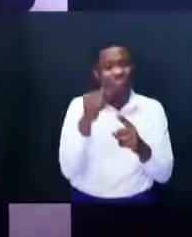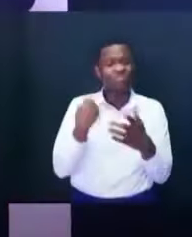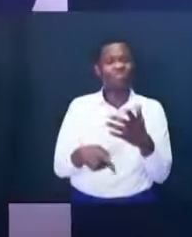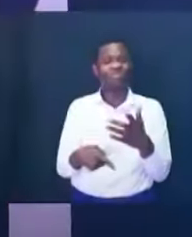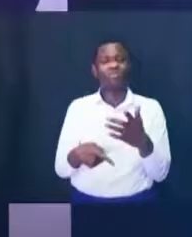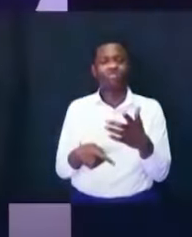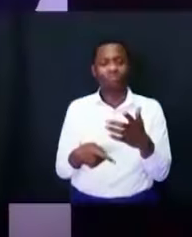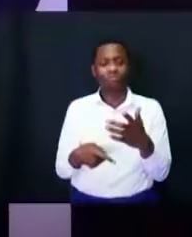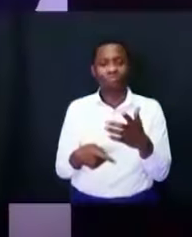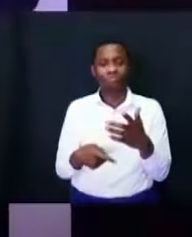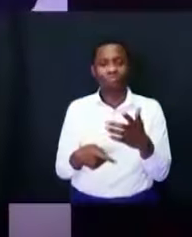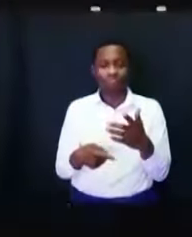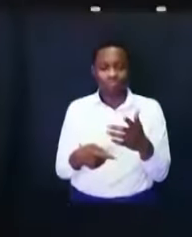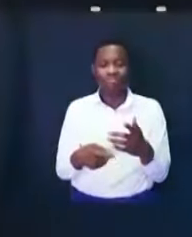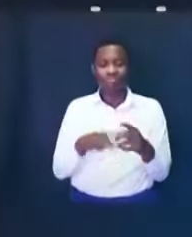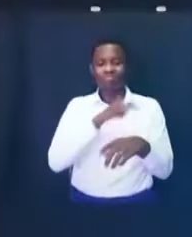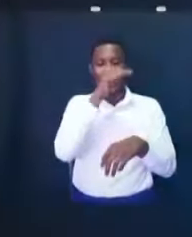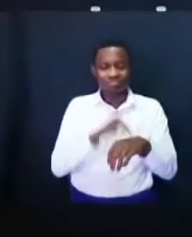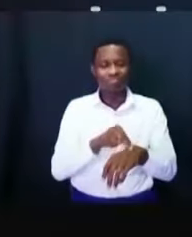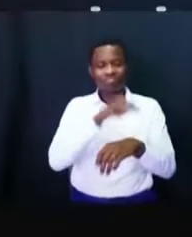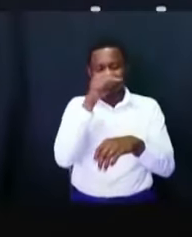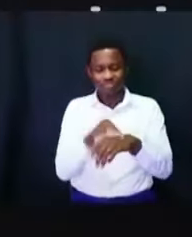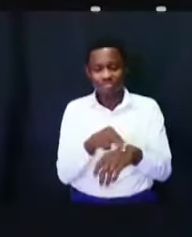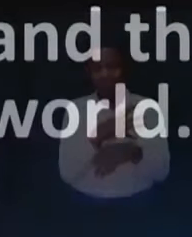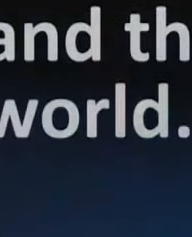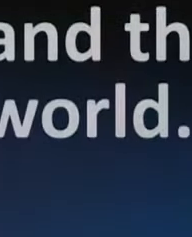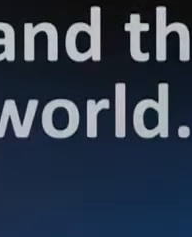demons is the Nations and the future